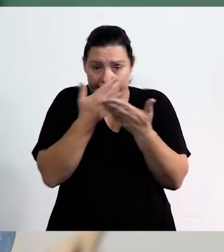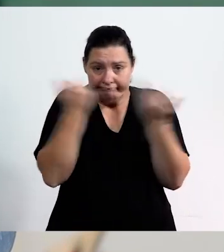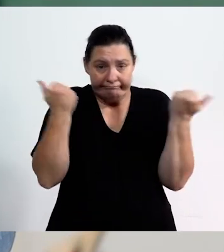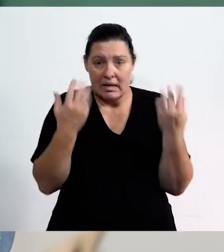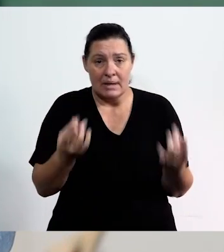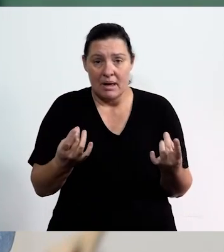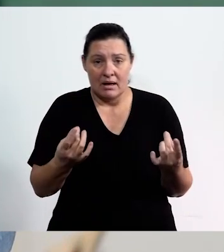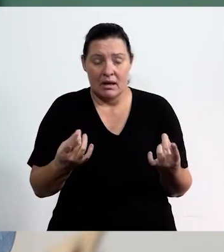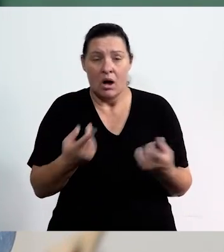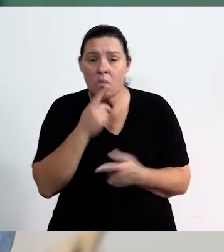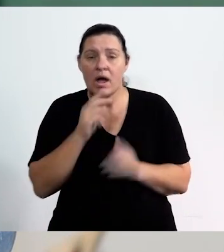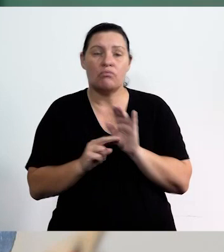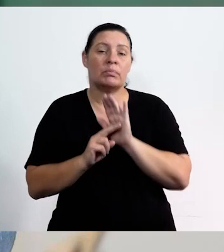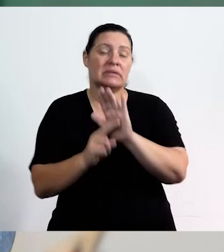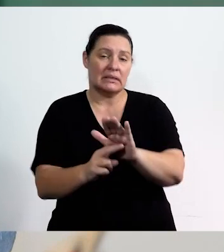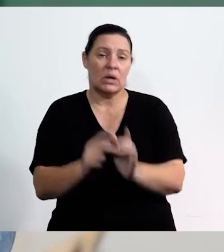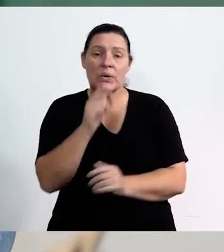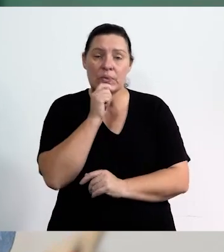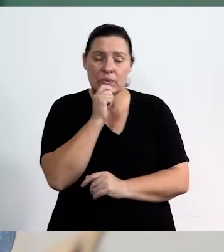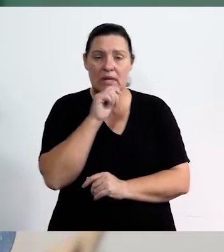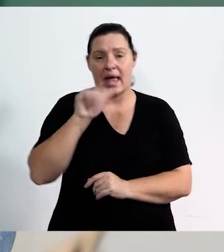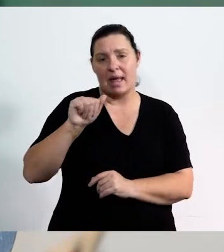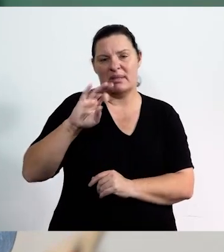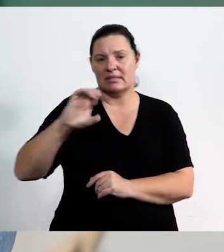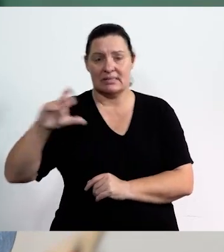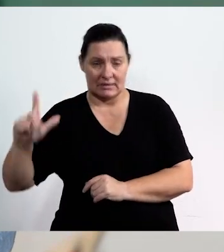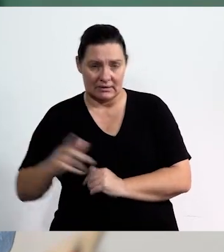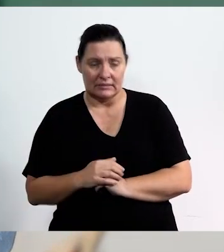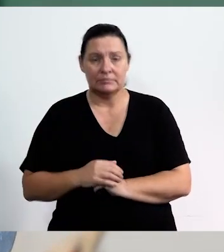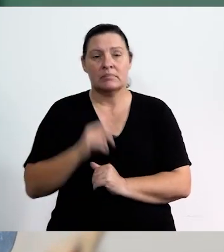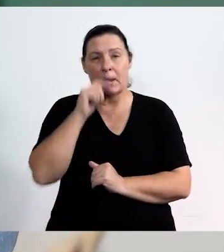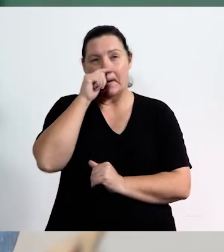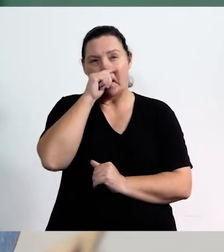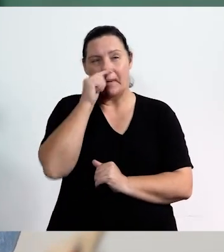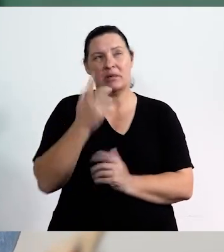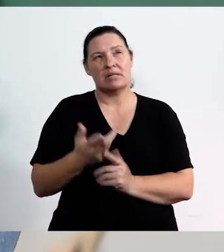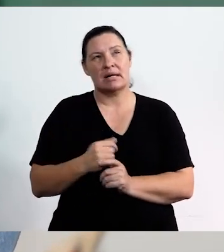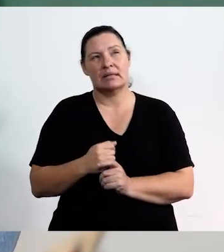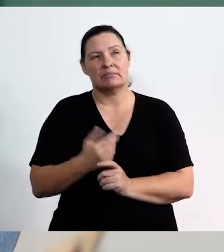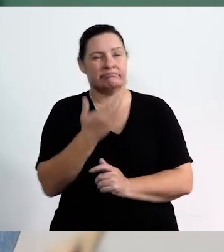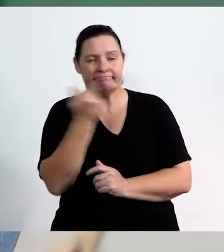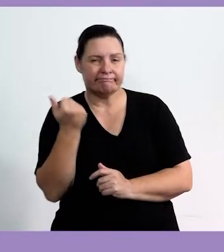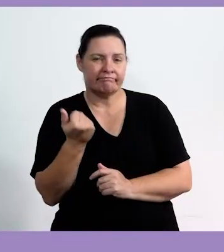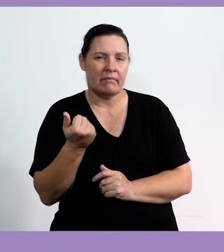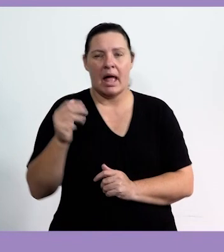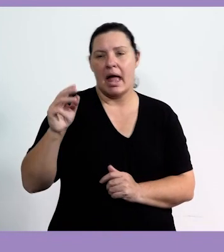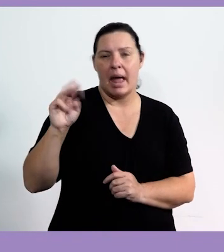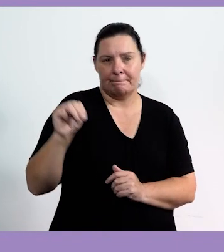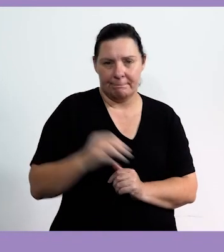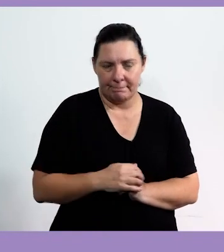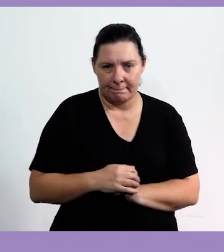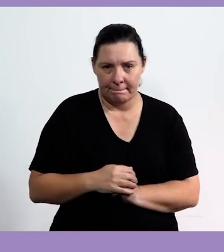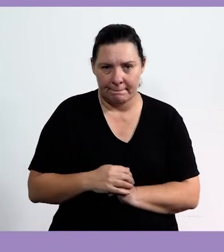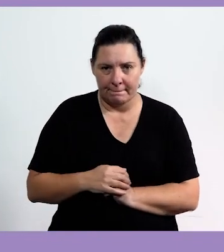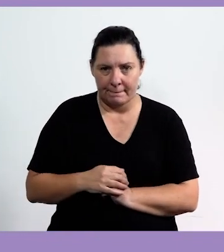we are dealing with an unknown, we usually represent it using letters. So let's say that our unknown is a letter